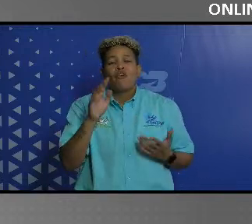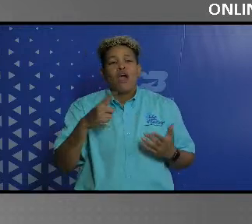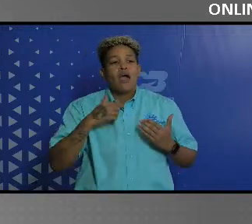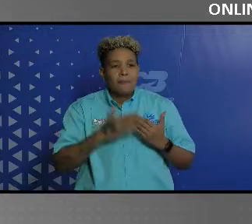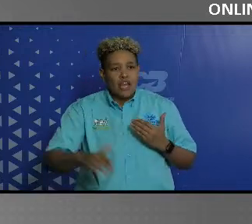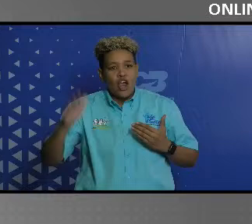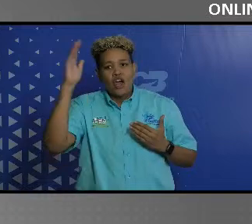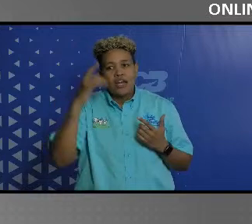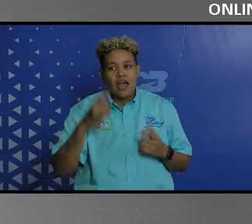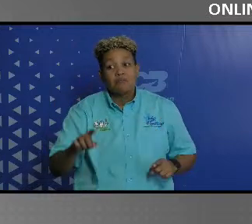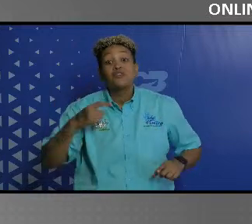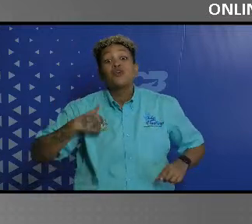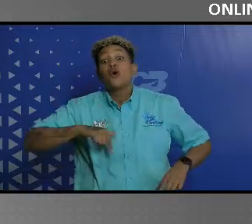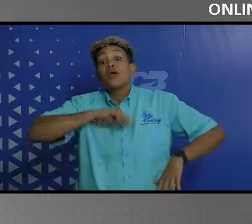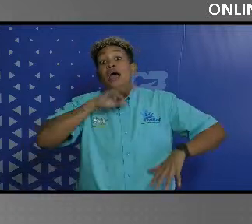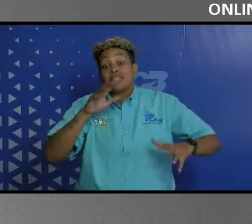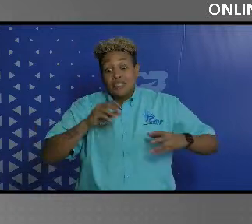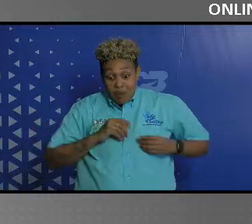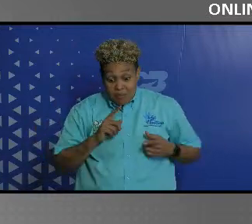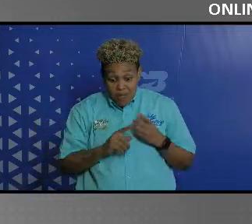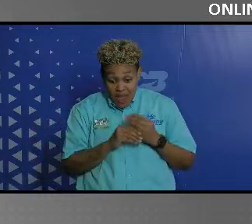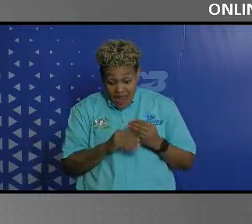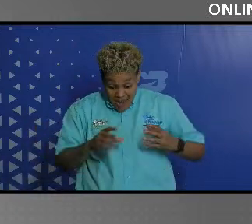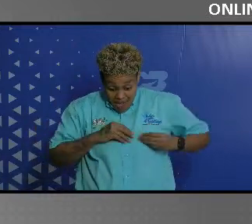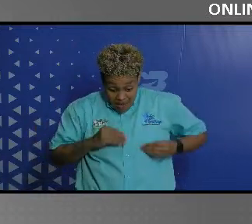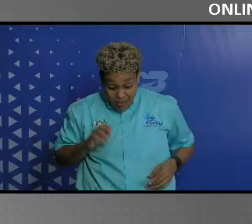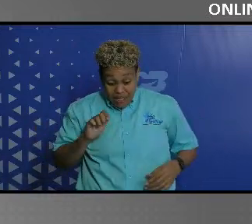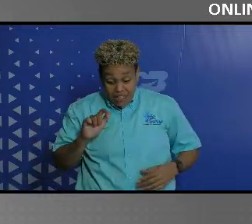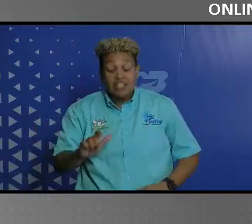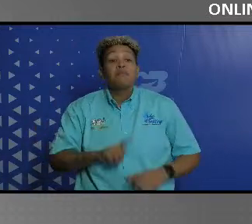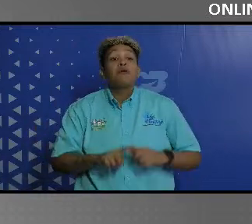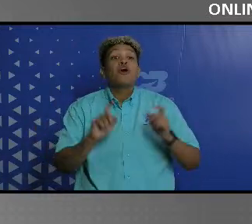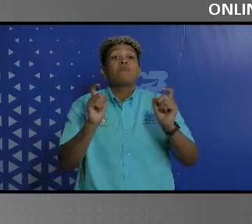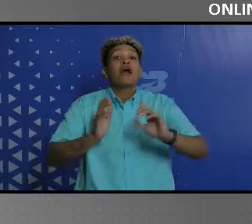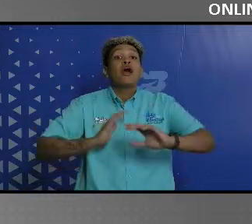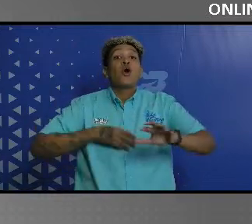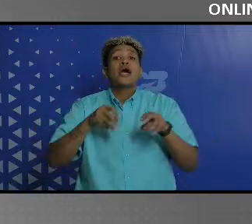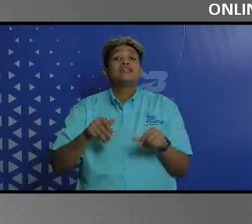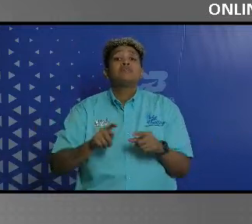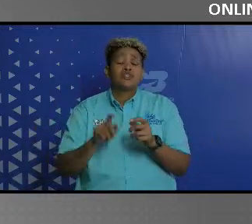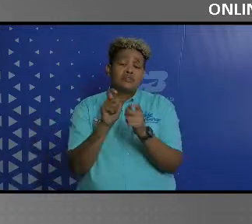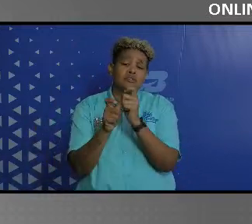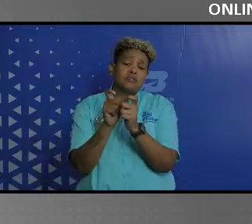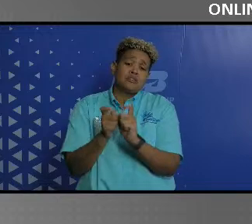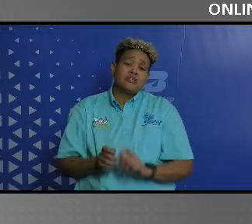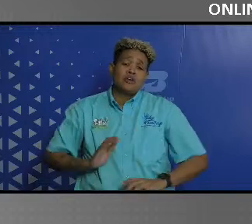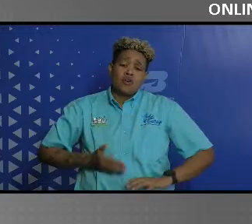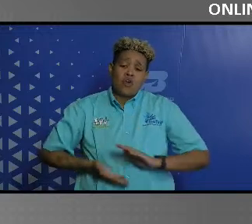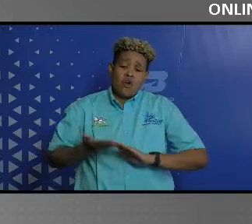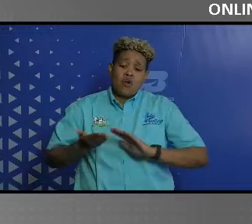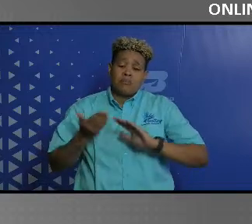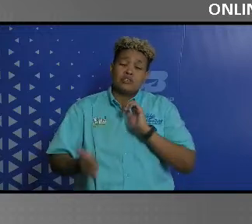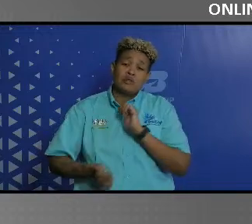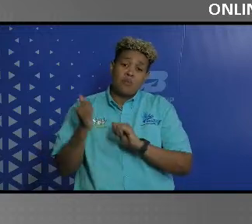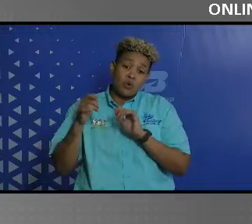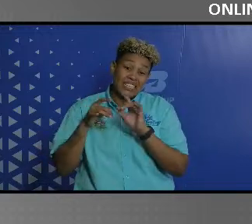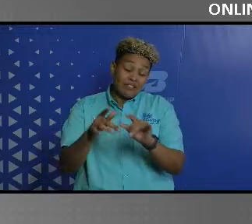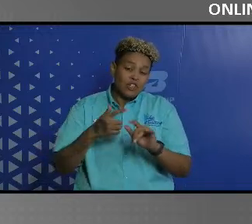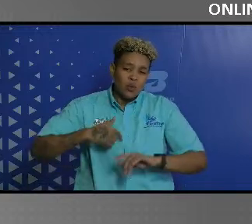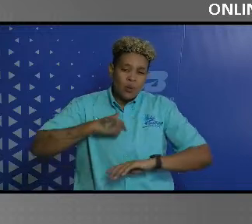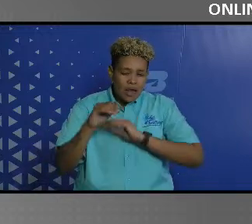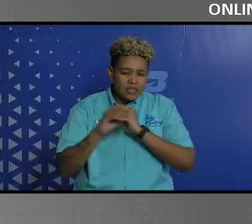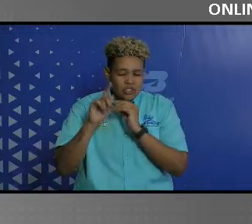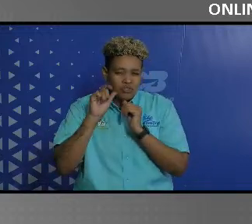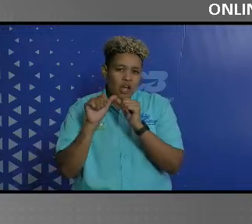beyond. So as we adopt and embrace EGC and manage our expenses and refine our operations to be most efficient, we're